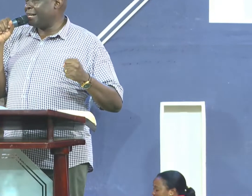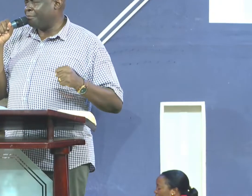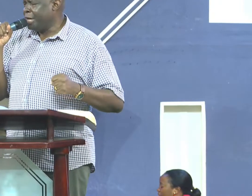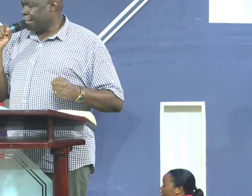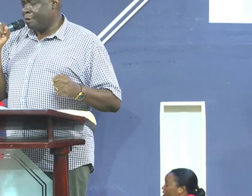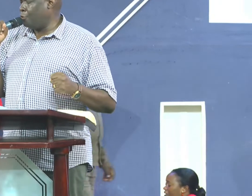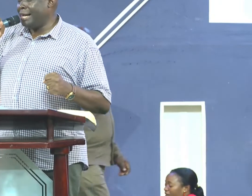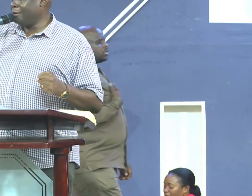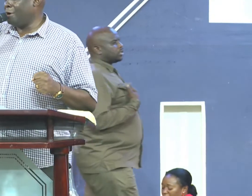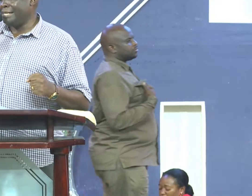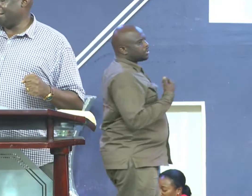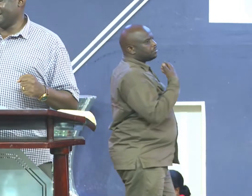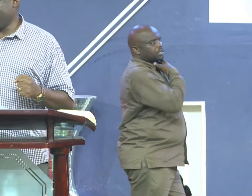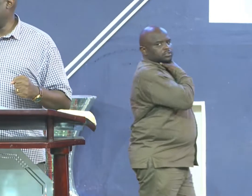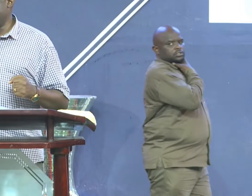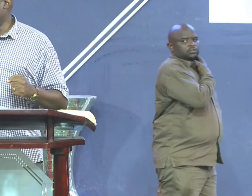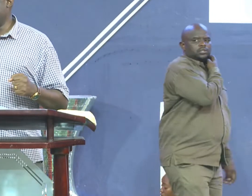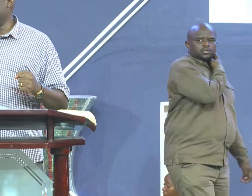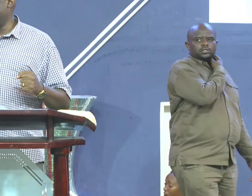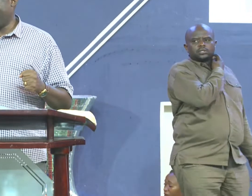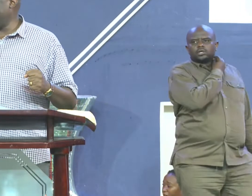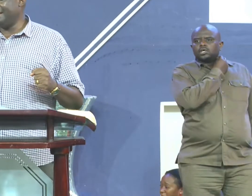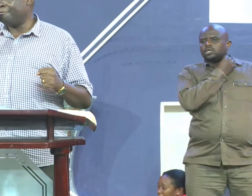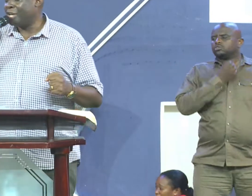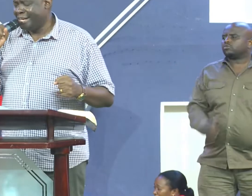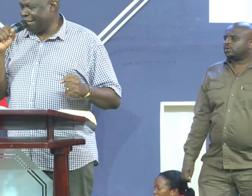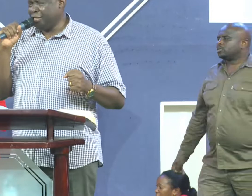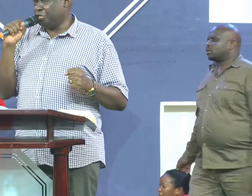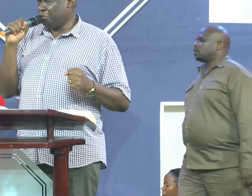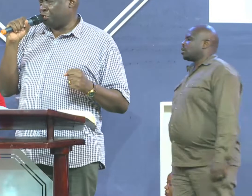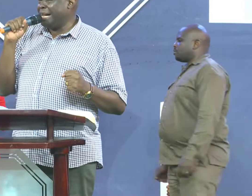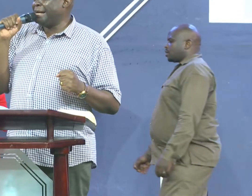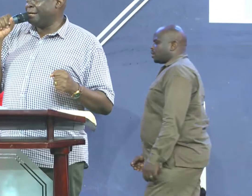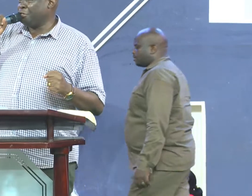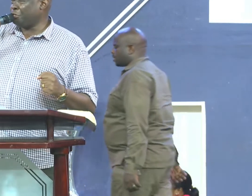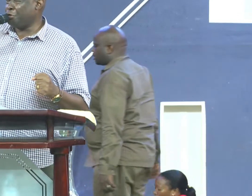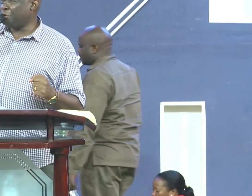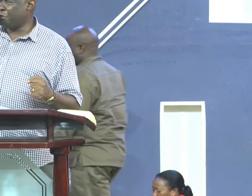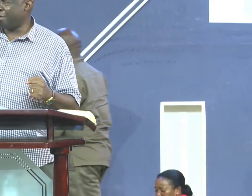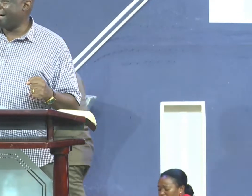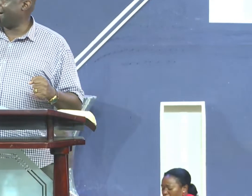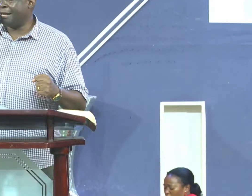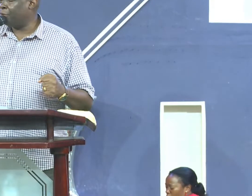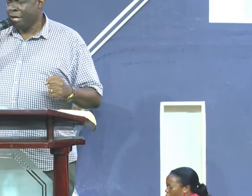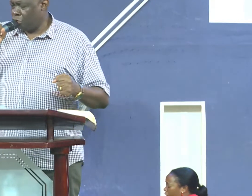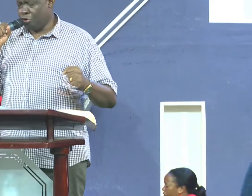olw'okwolesebwa nga kwali kwazikibwa mitima gyaffe ekiro kya leero